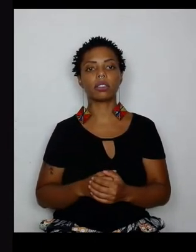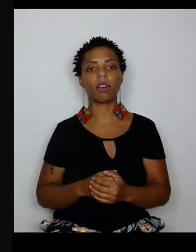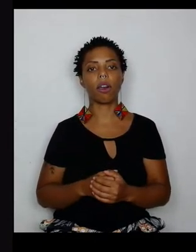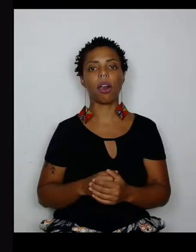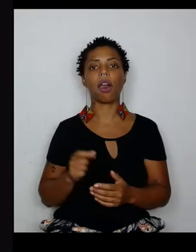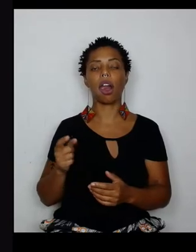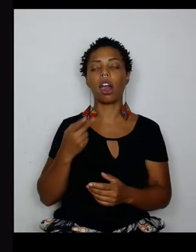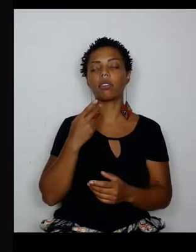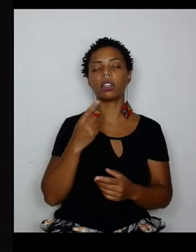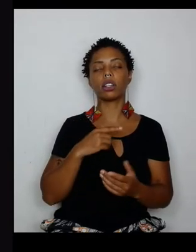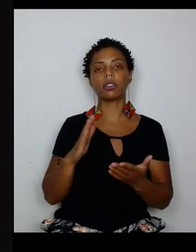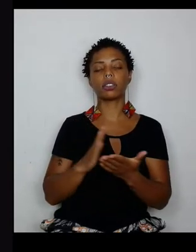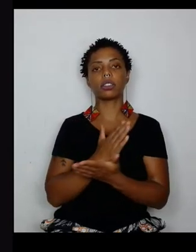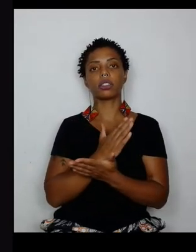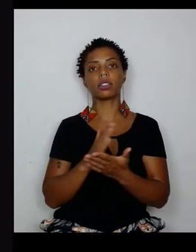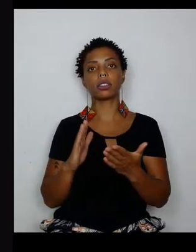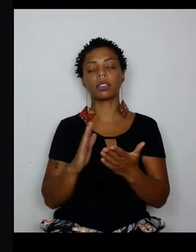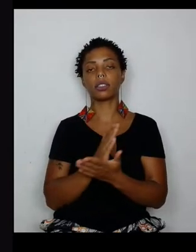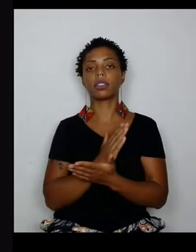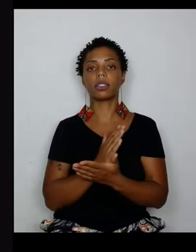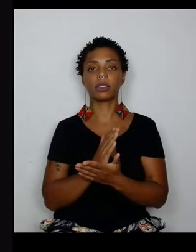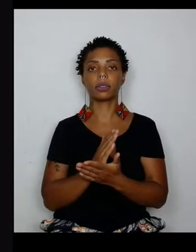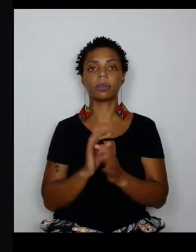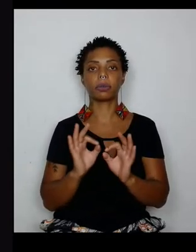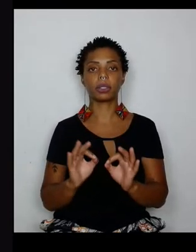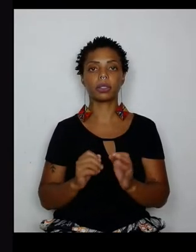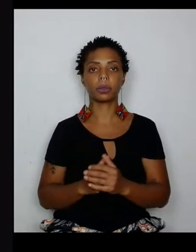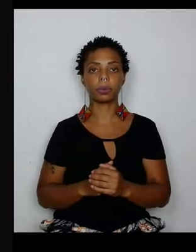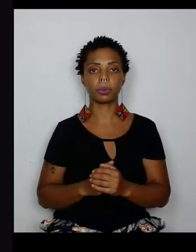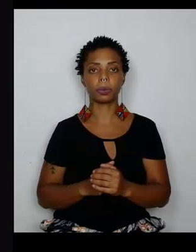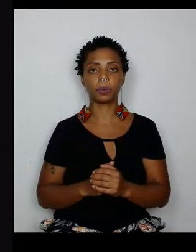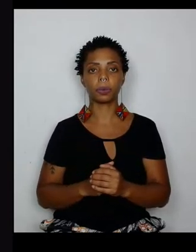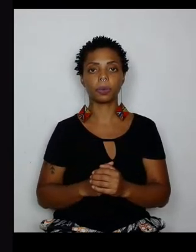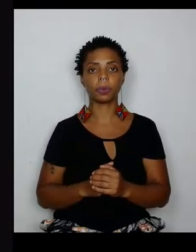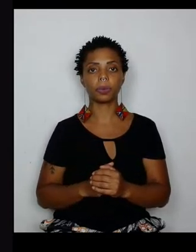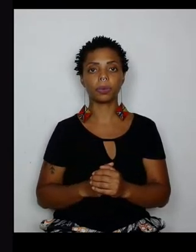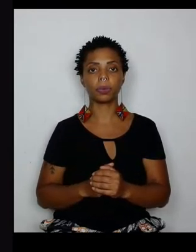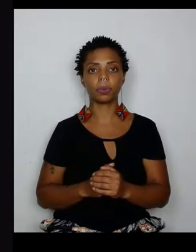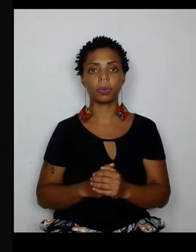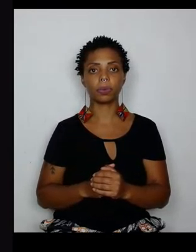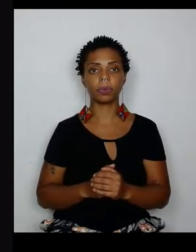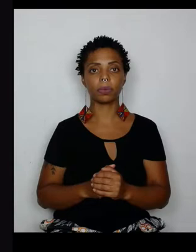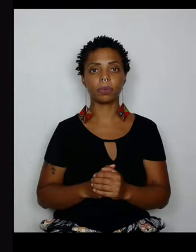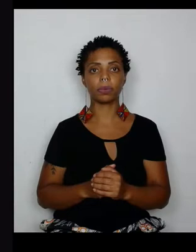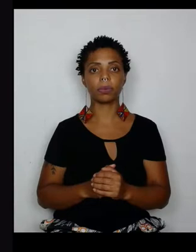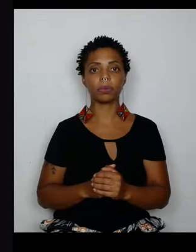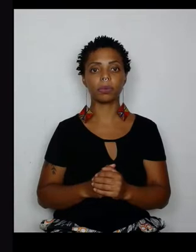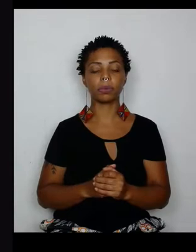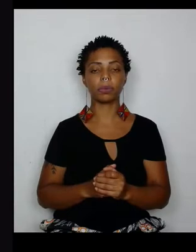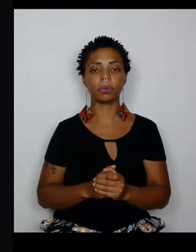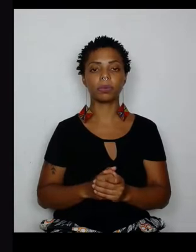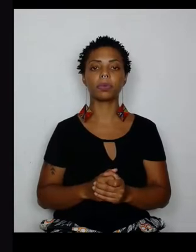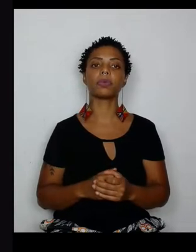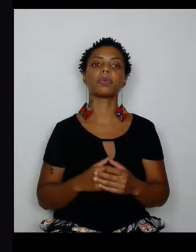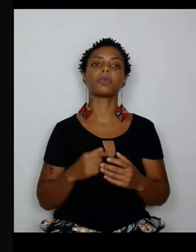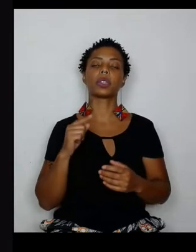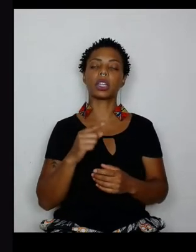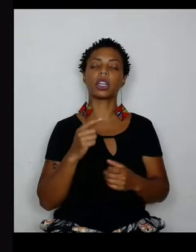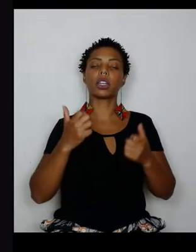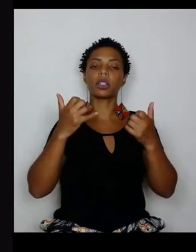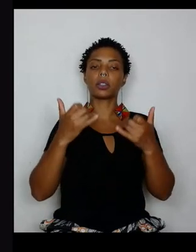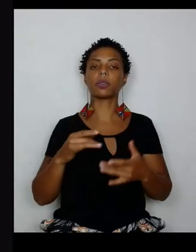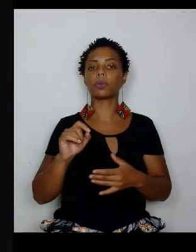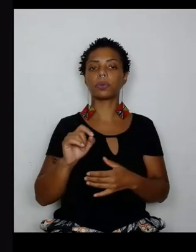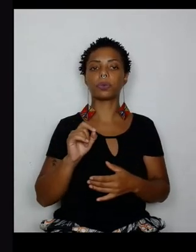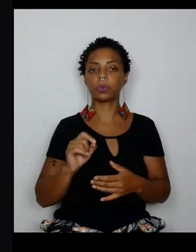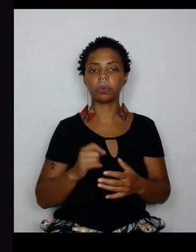serge chersekov summarizes it he described the black oceanian